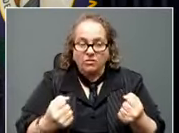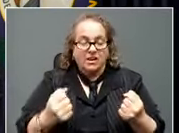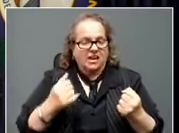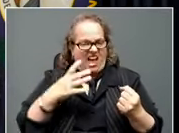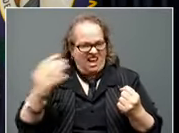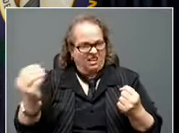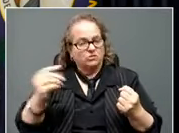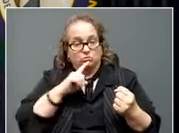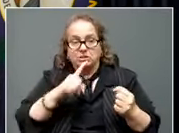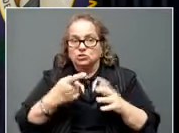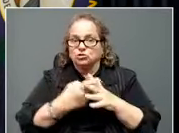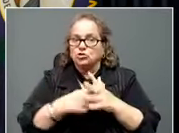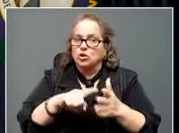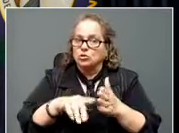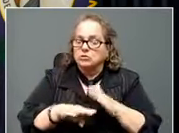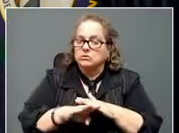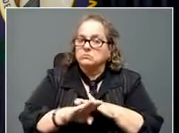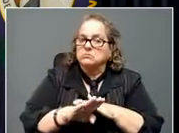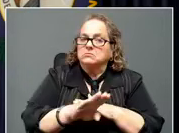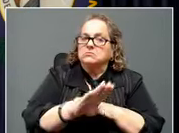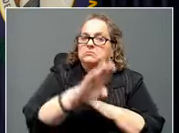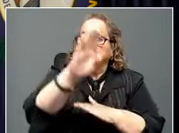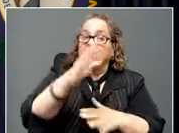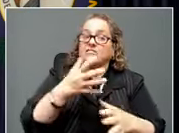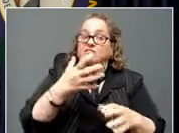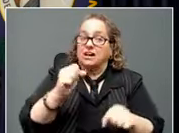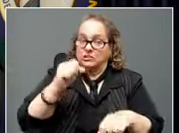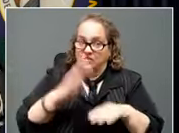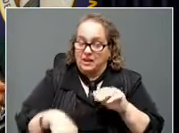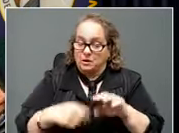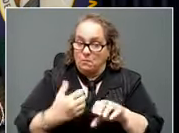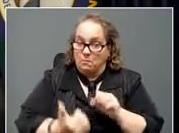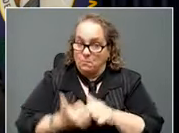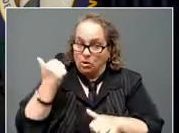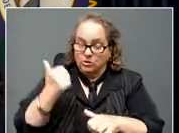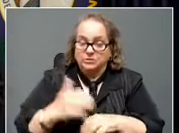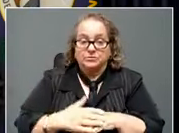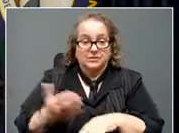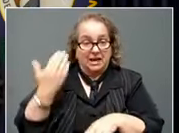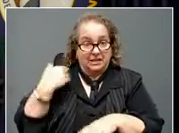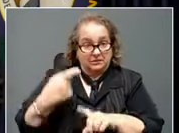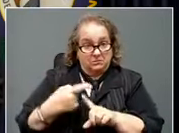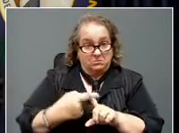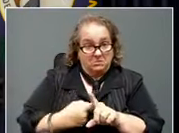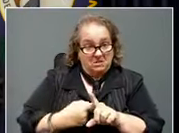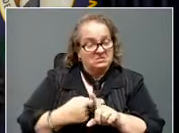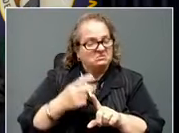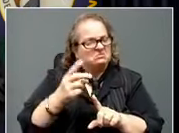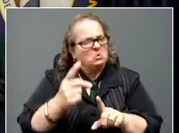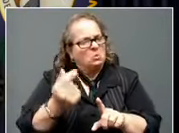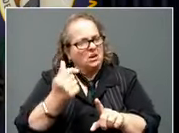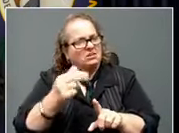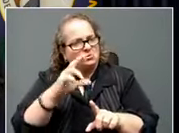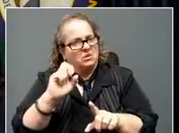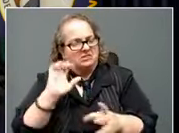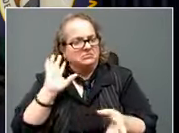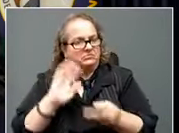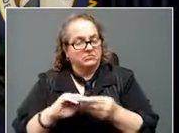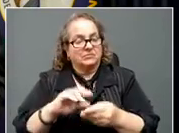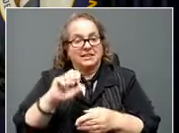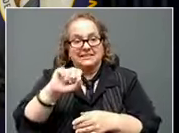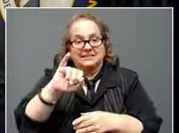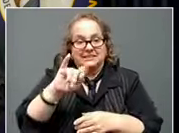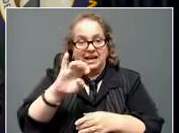direction, and at a faster pace than most. So last month, so quick recap, Site Selection Magazine, an